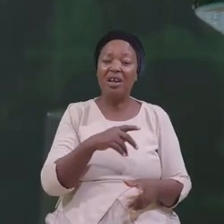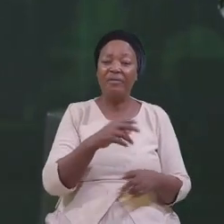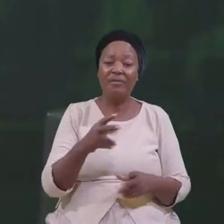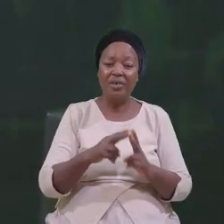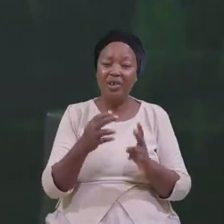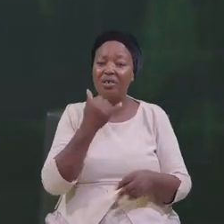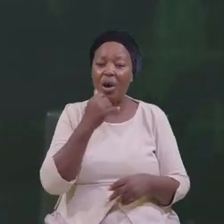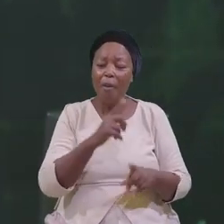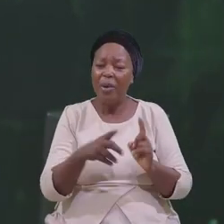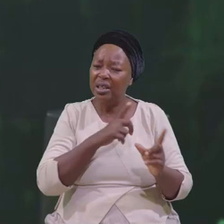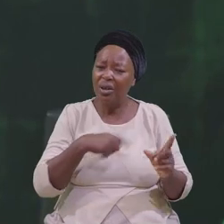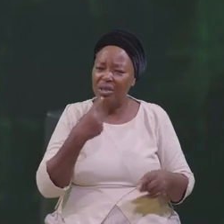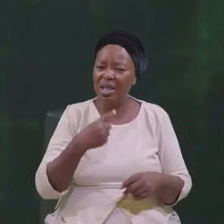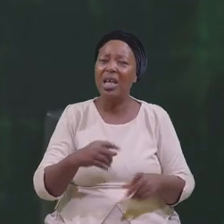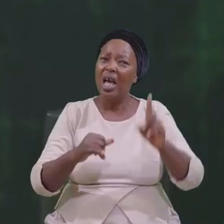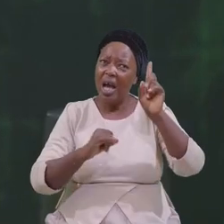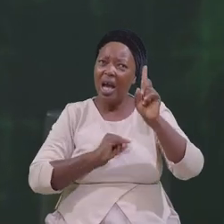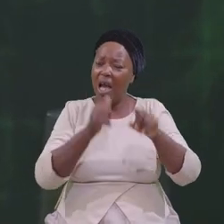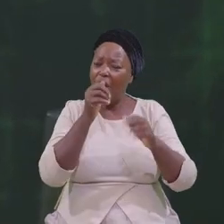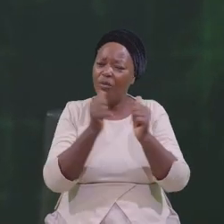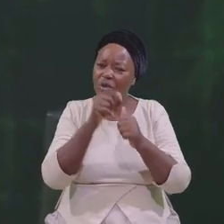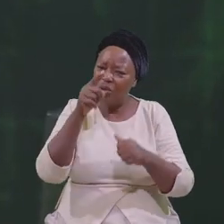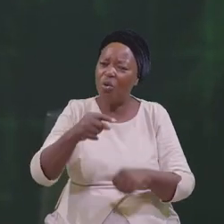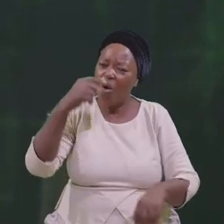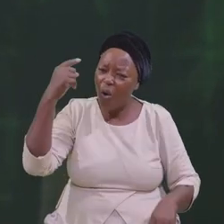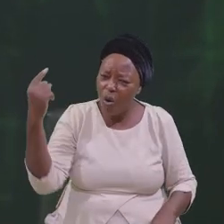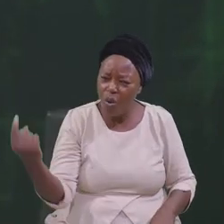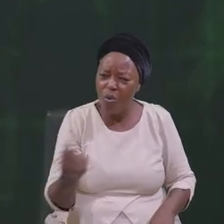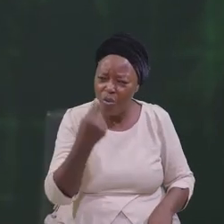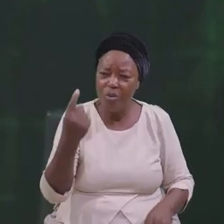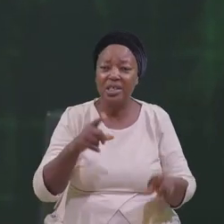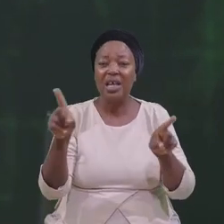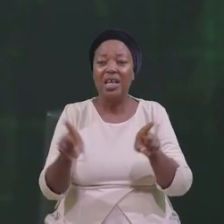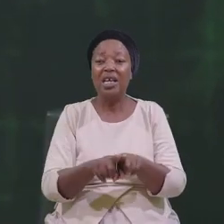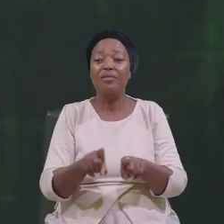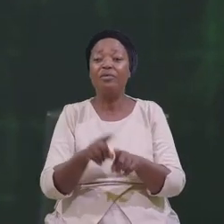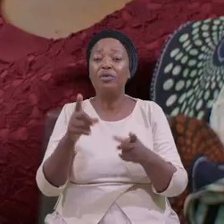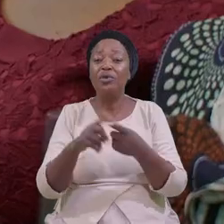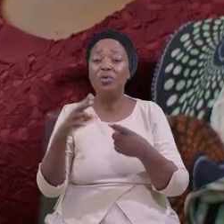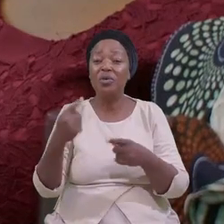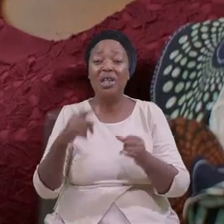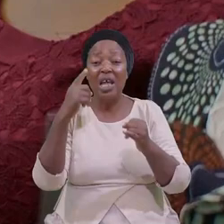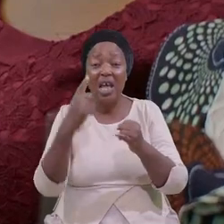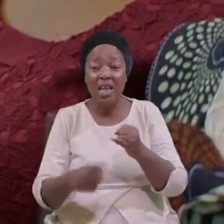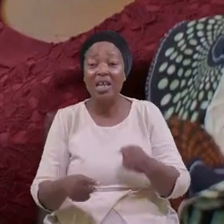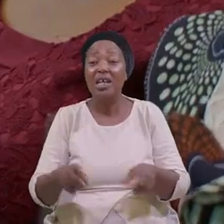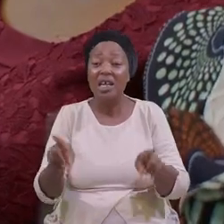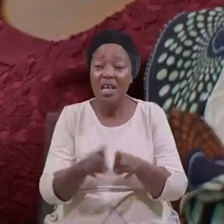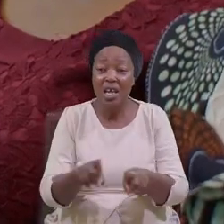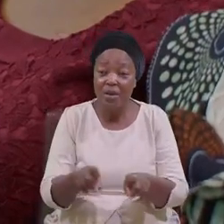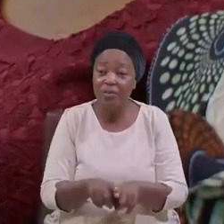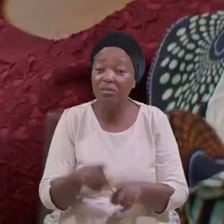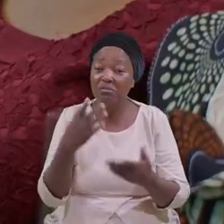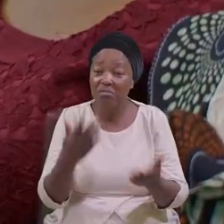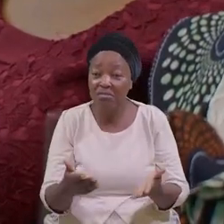am with you always. Even even